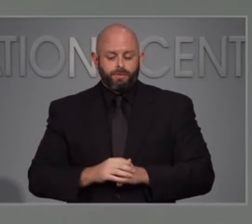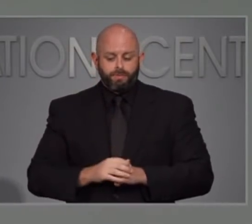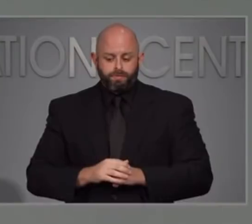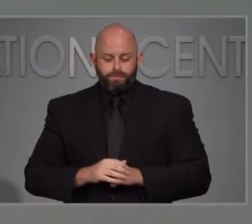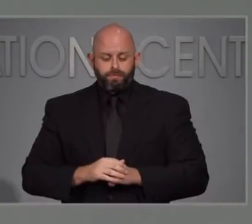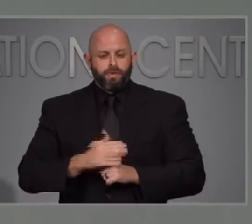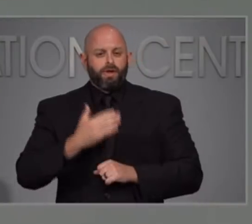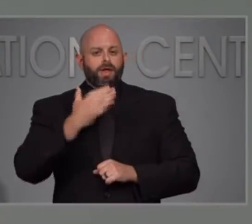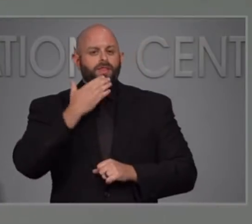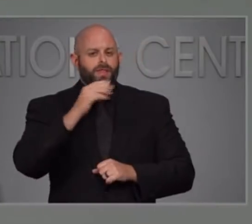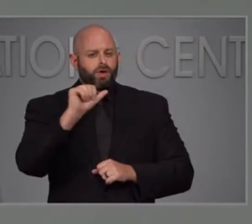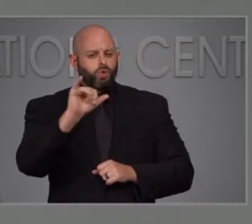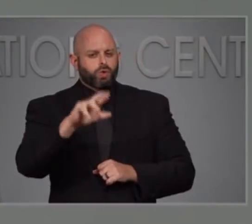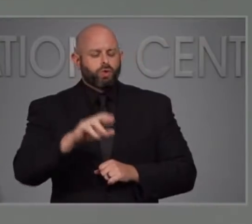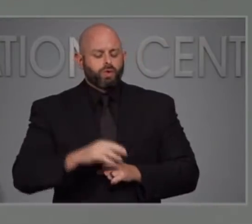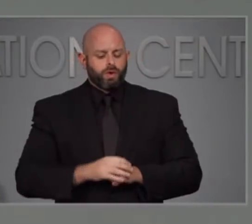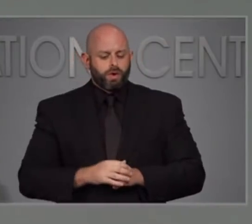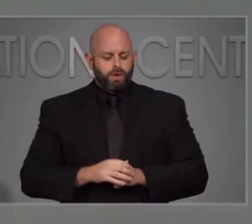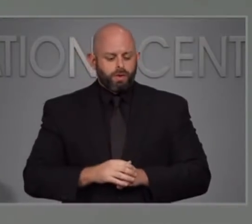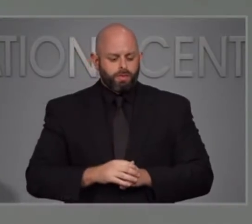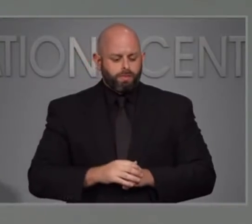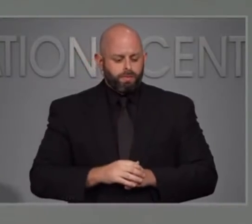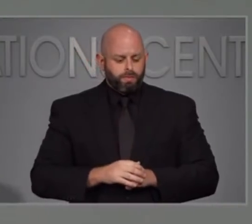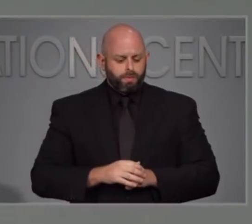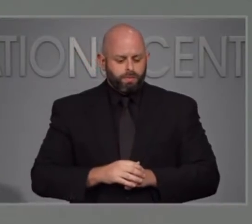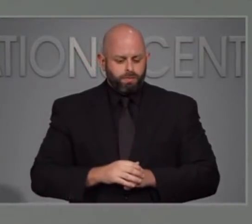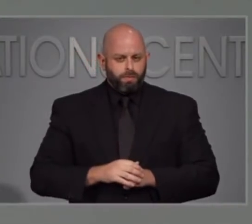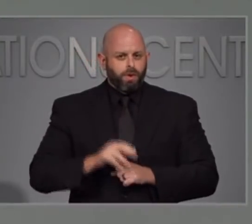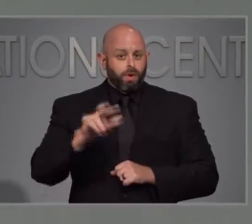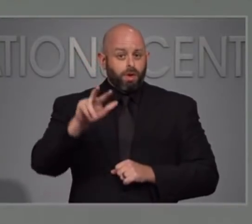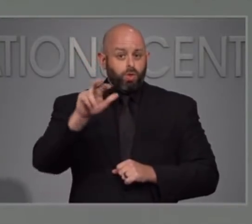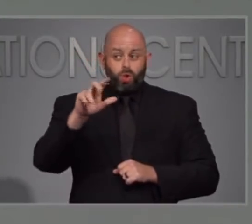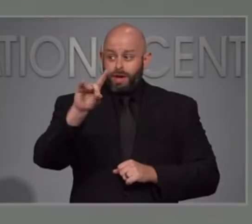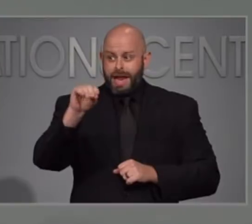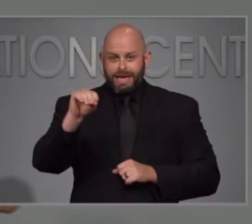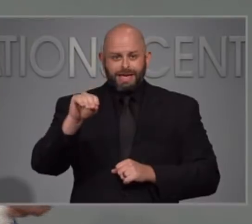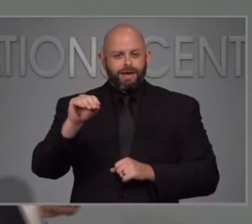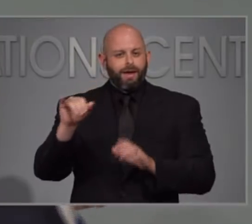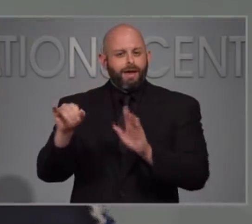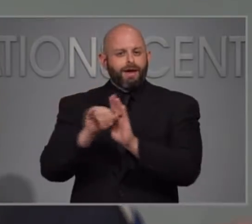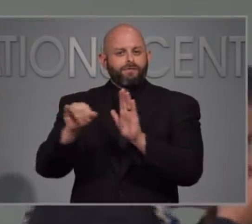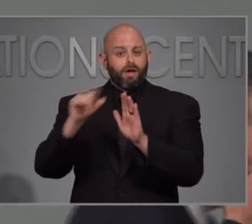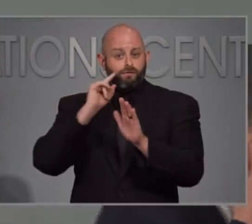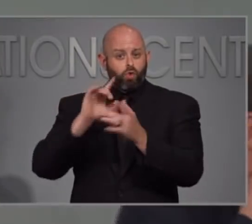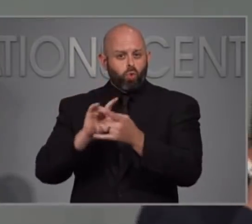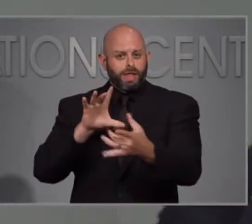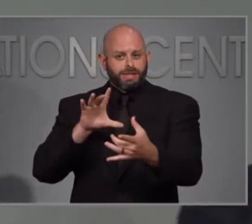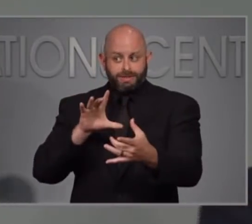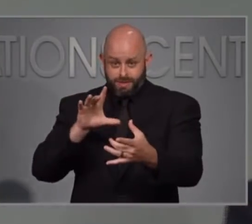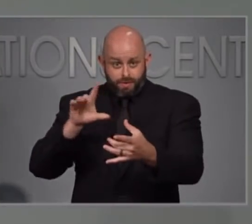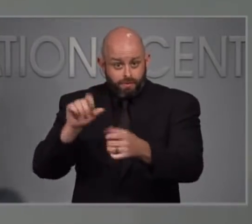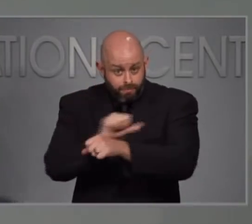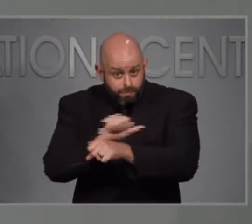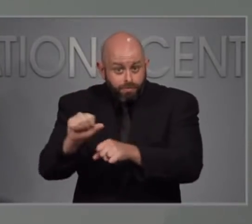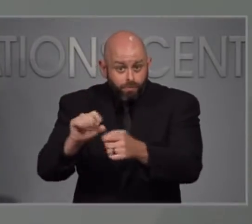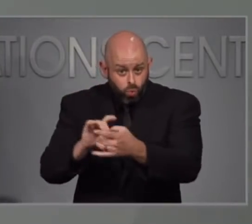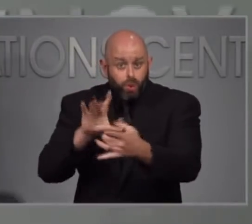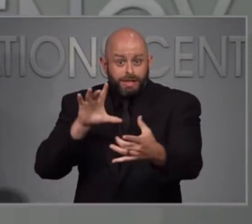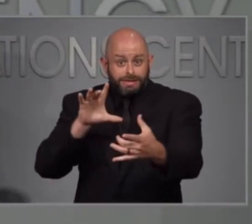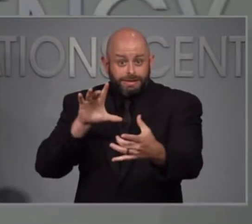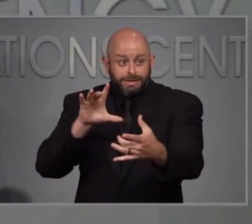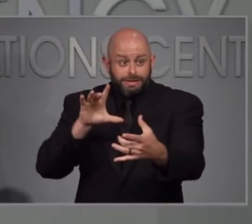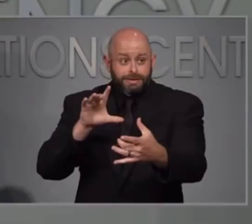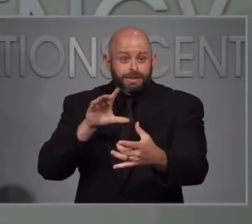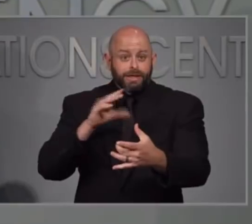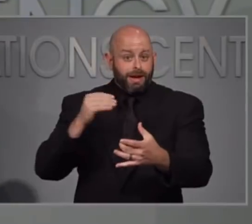Thank you, sir. So 380 have been identified for release. Have they been released? And do you have a target number for how